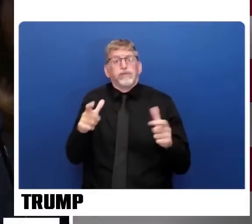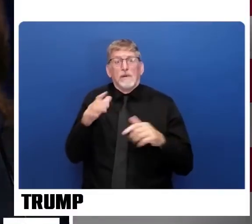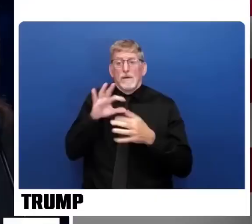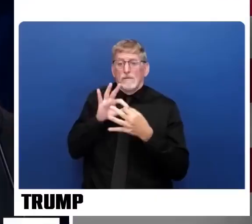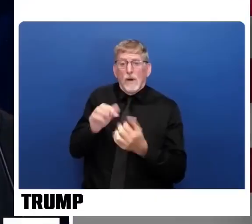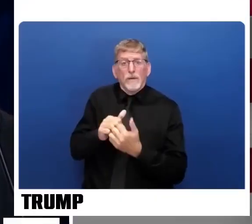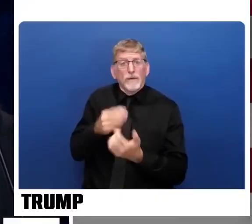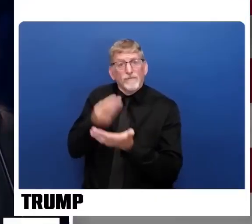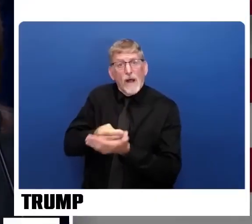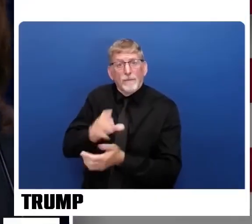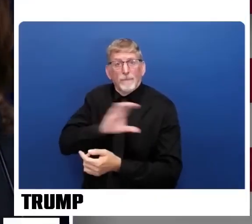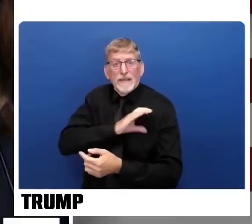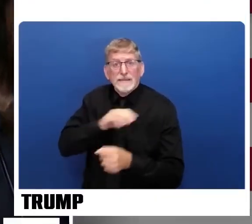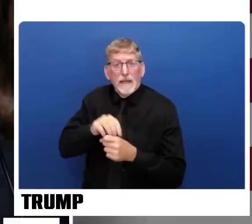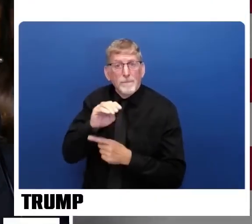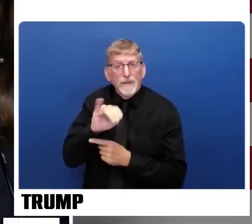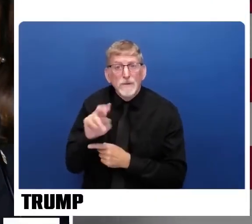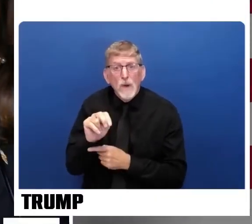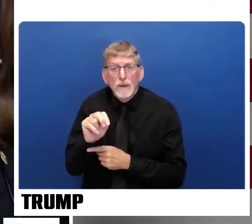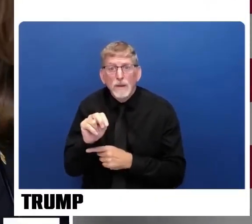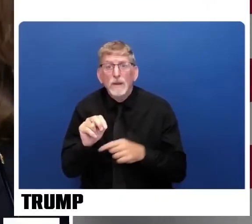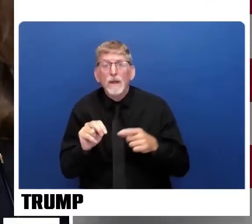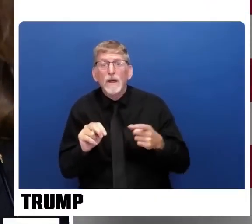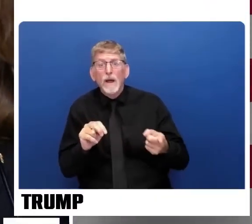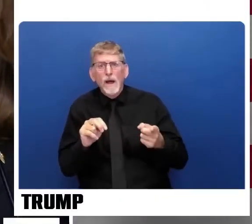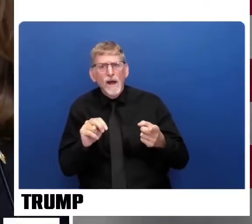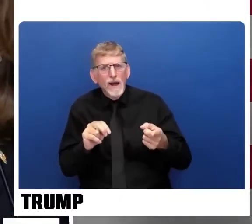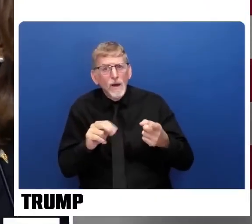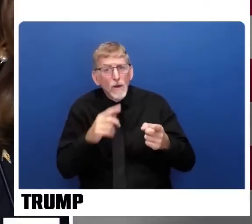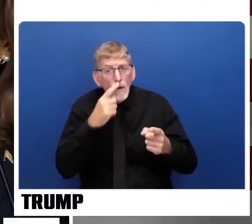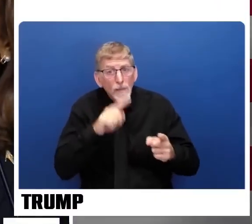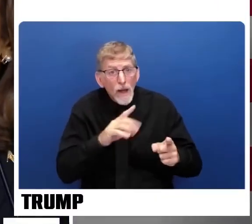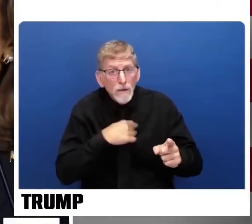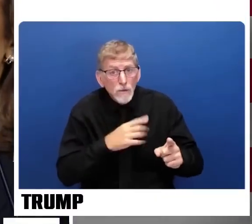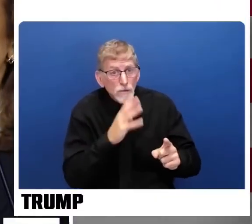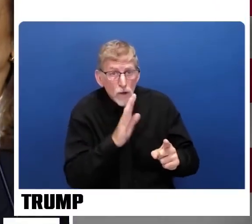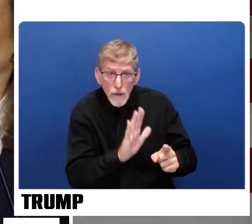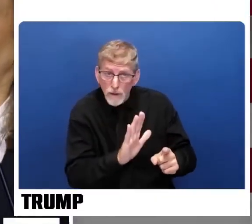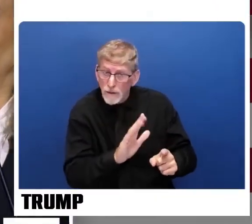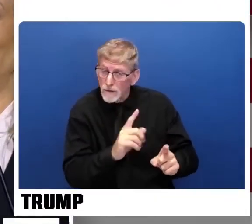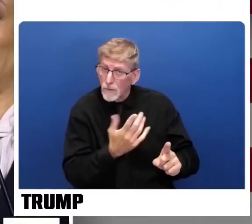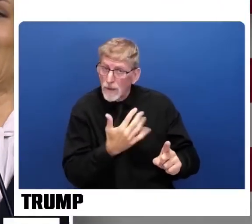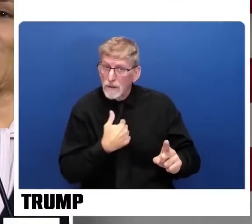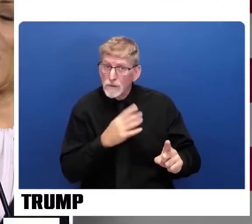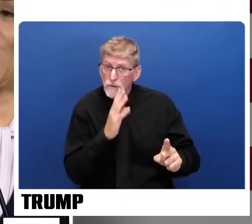minute, I'm talking now, if you don't mind, please. Does that sound familiar?